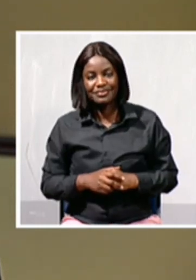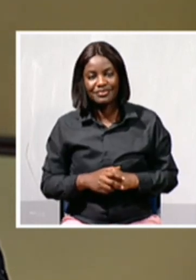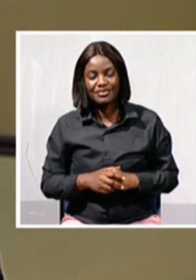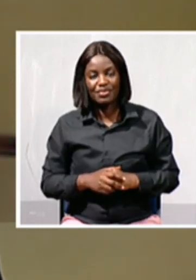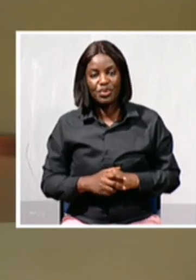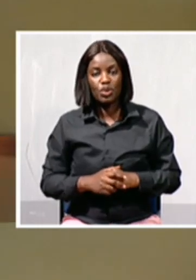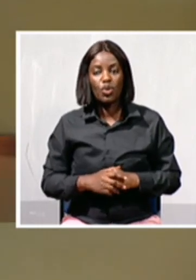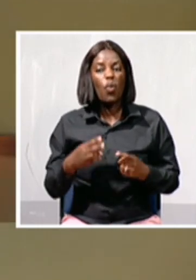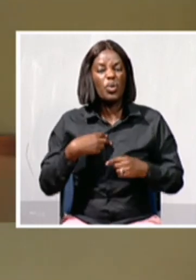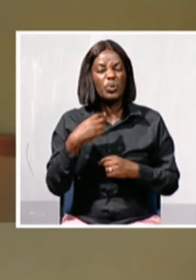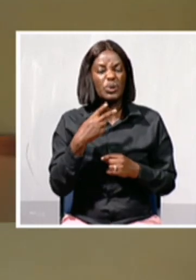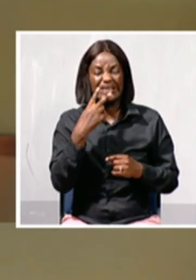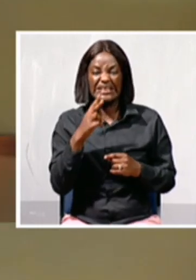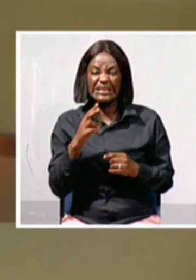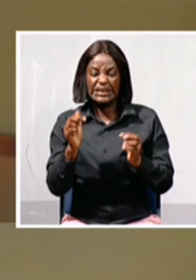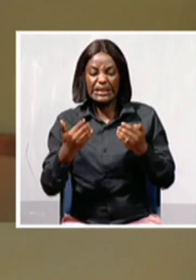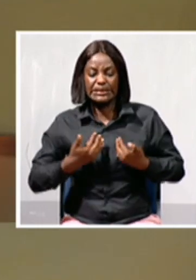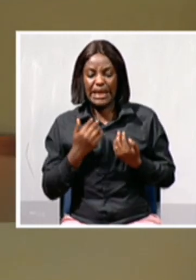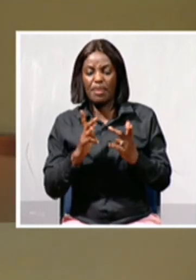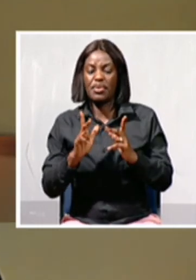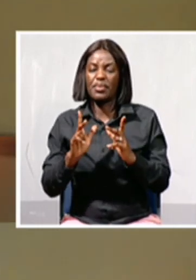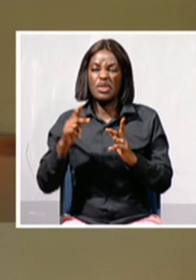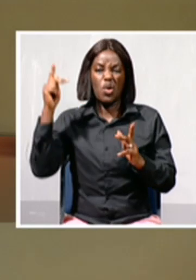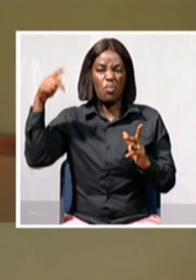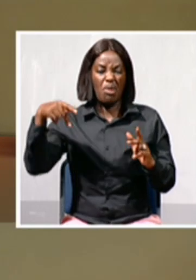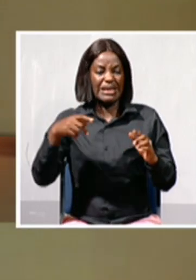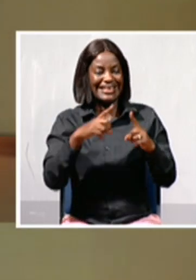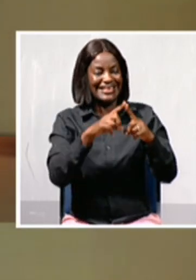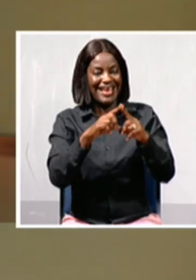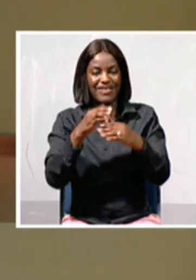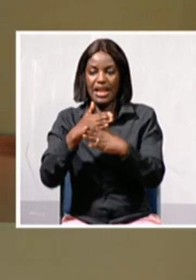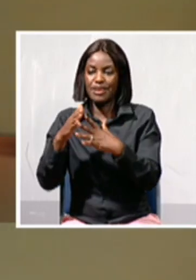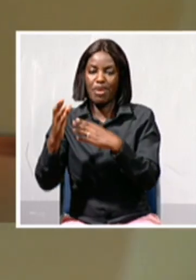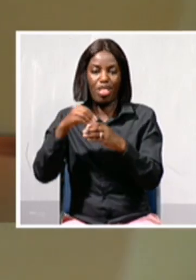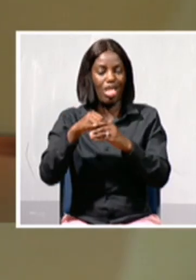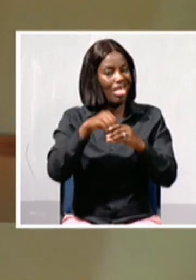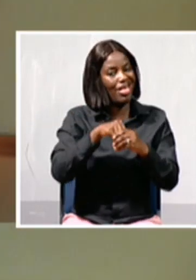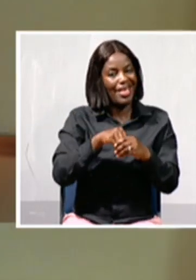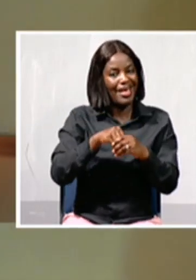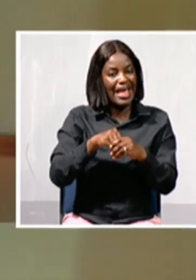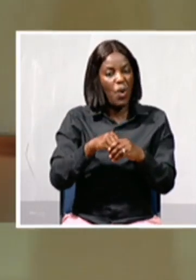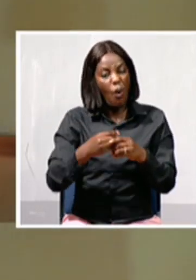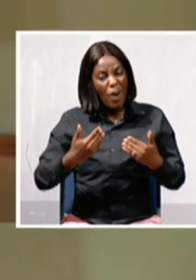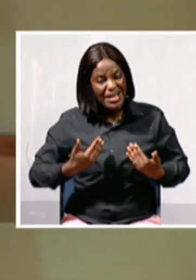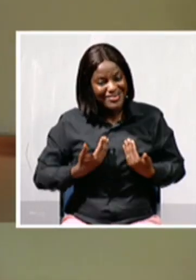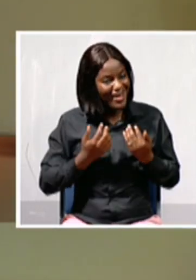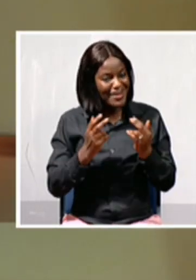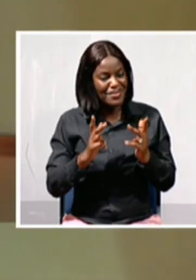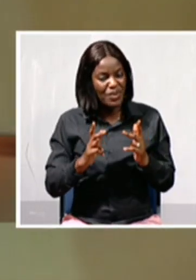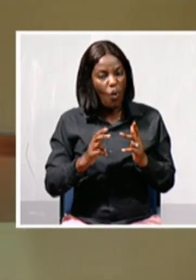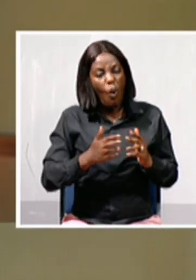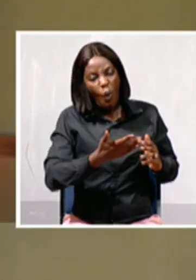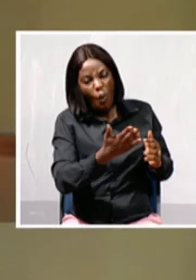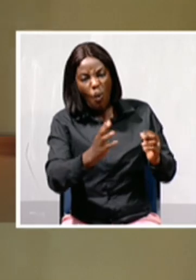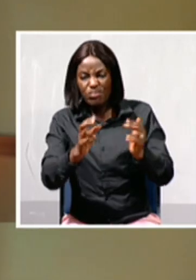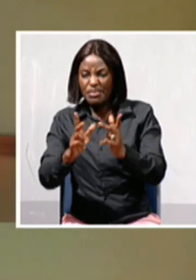or being part of political activities as, oh, I'm not for politics, you know. It has nothing to do with that, but it has everything to do